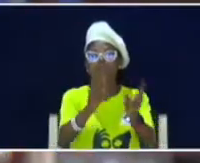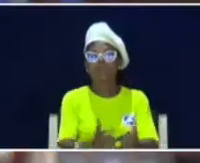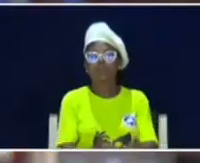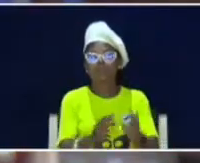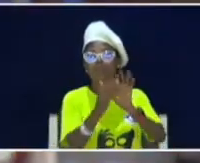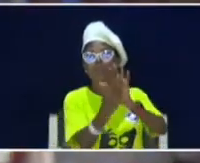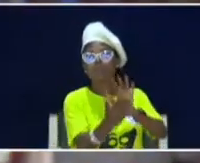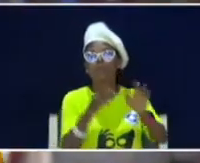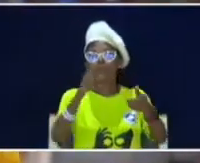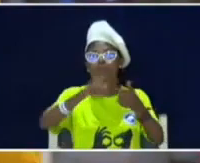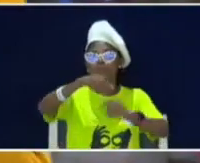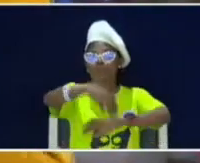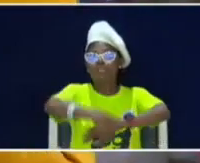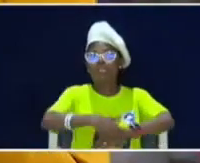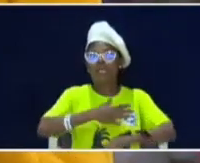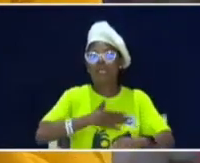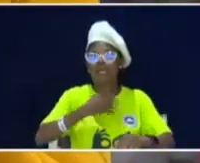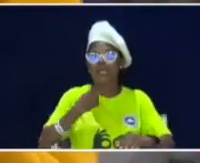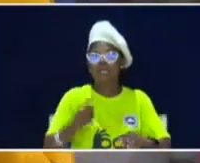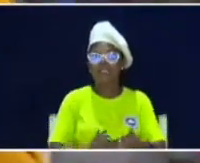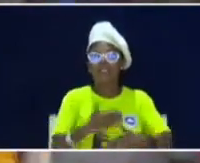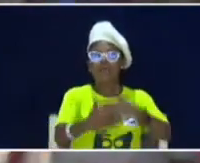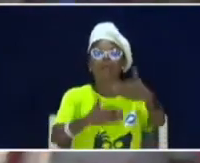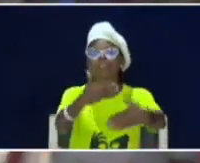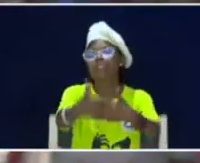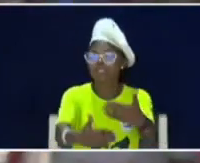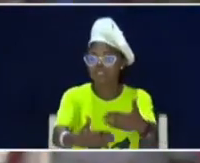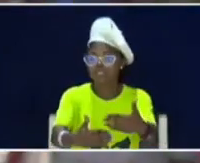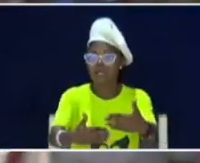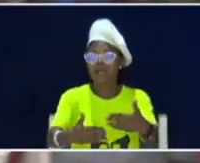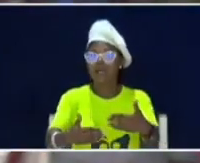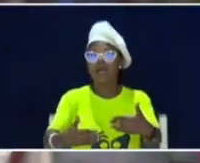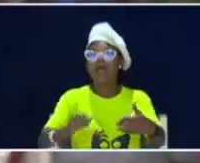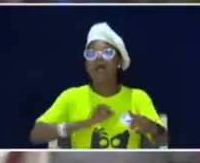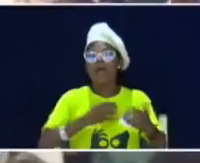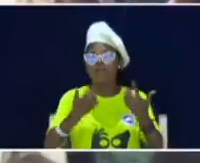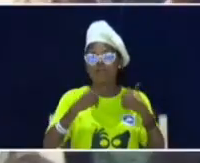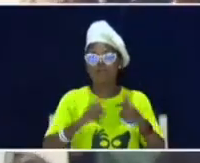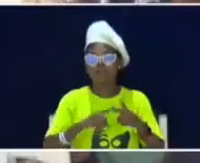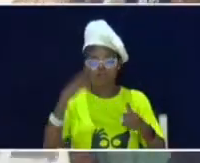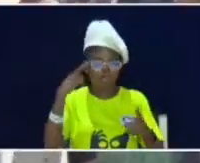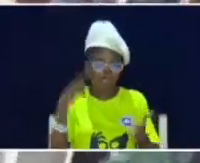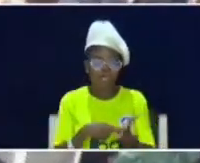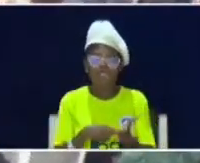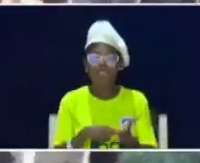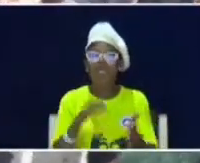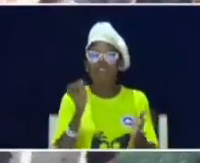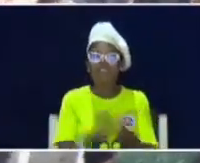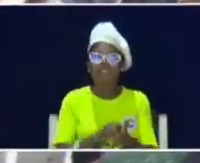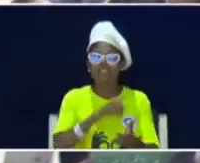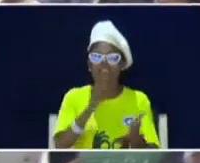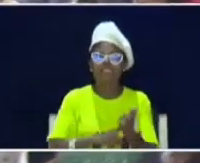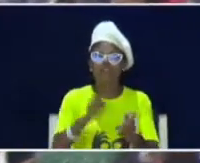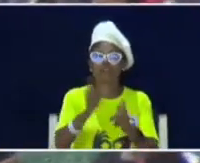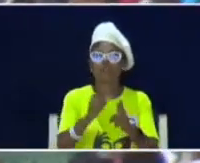tonight. And in the process, I've come to realize that in this